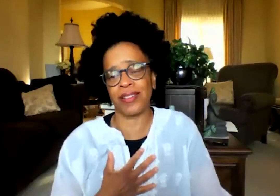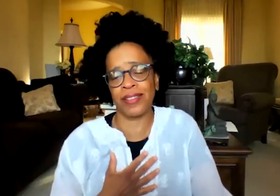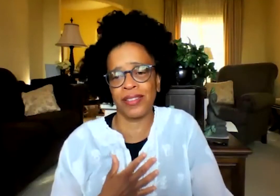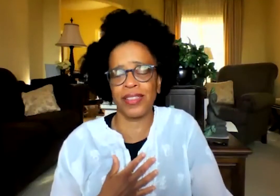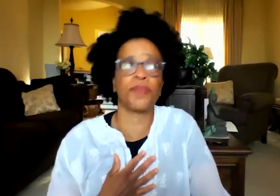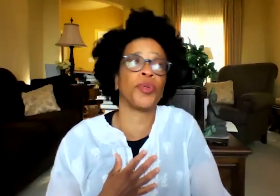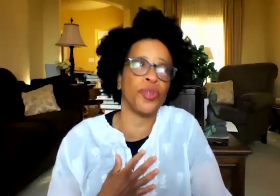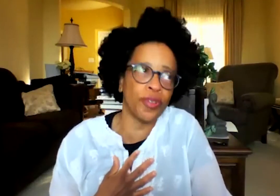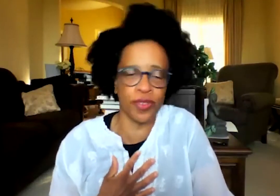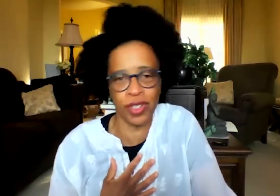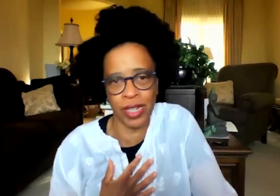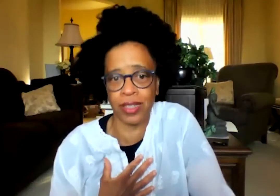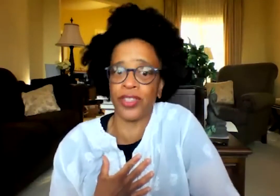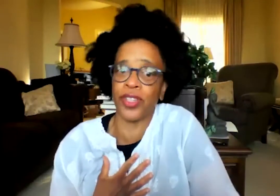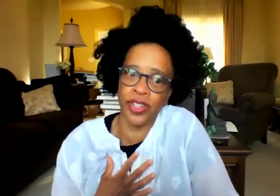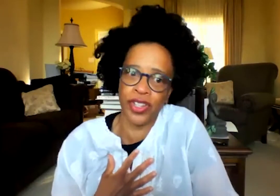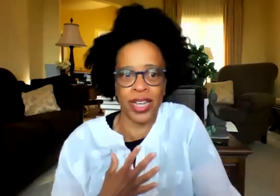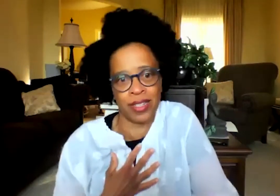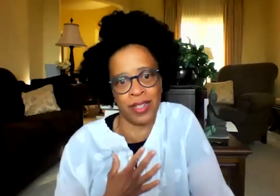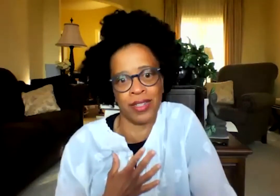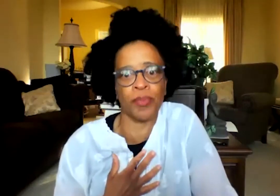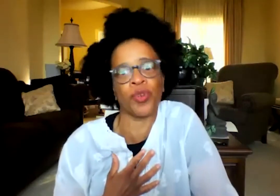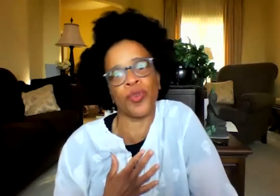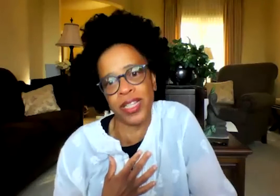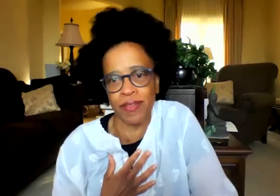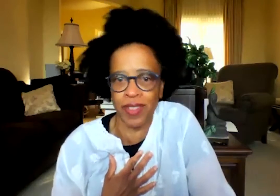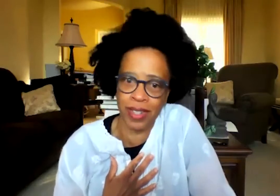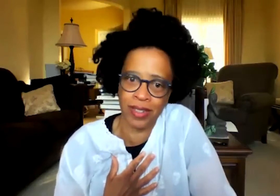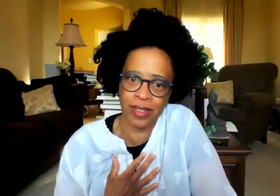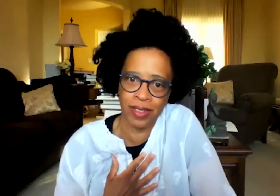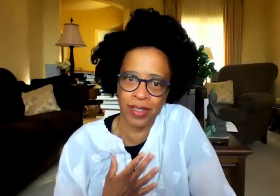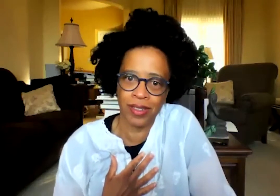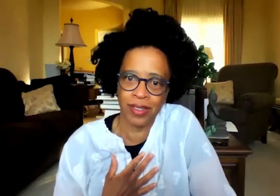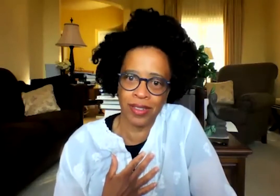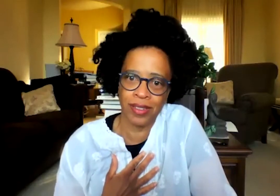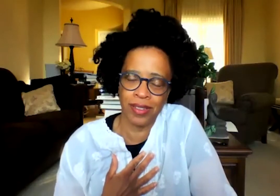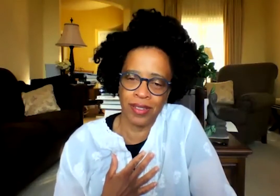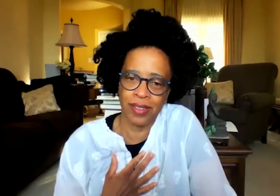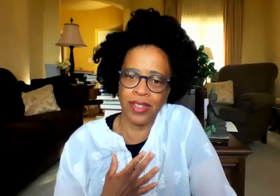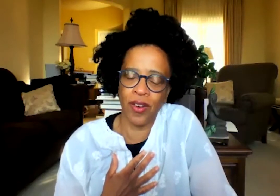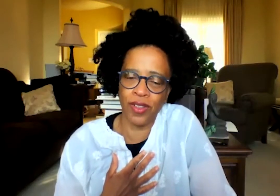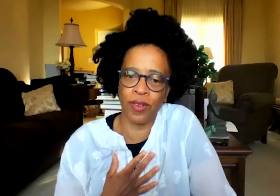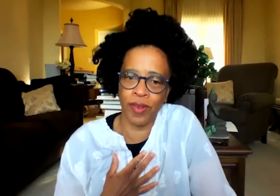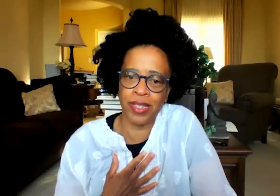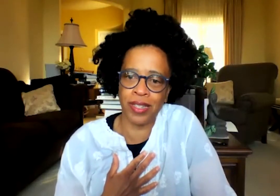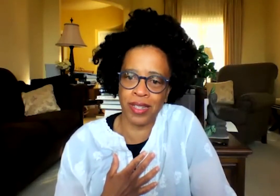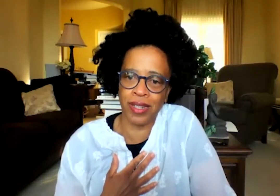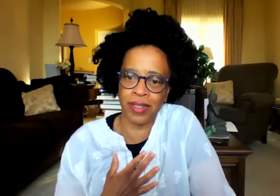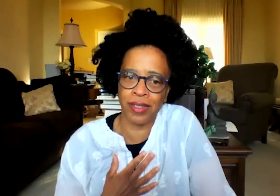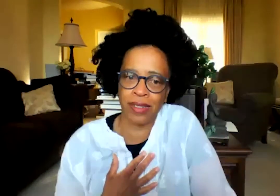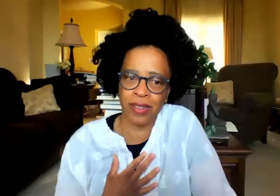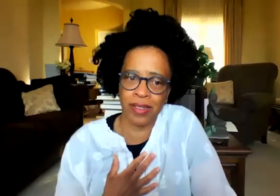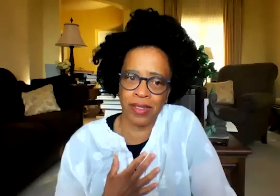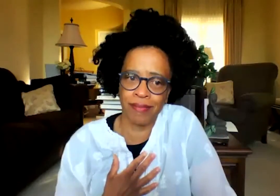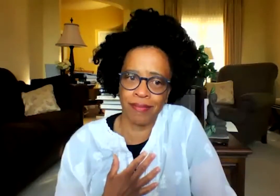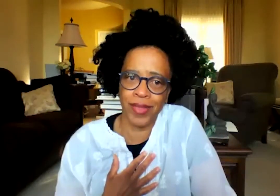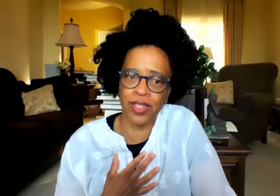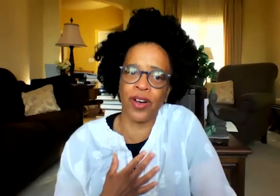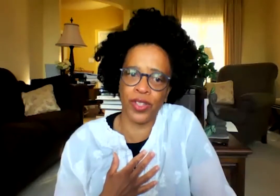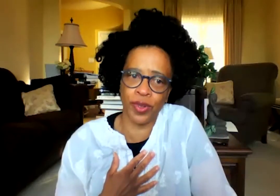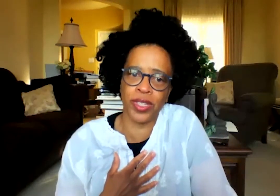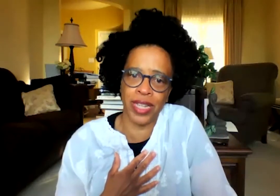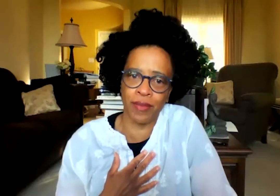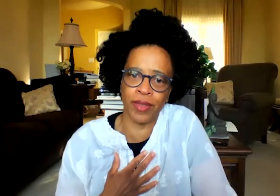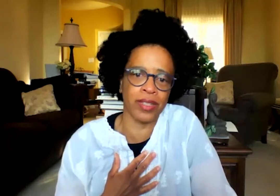state, this beautiful state, the sunshine state, the progressive state. It's also a racist state.